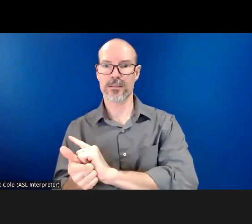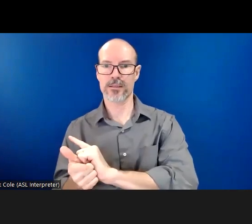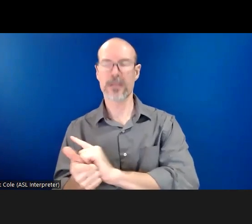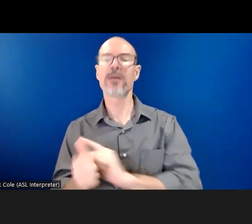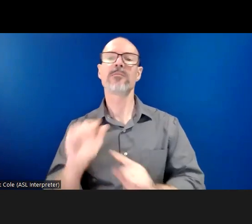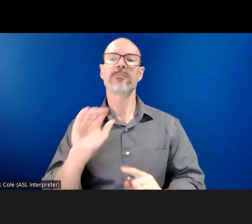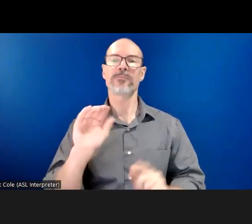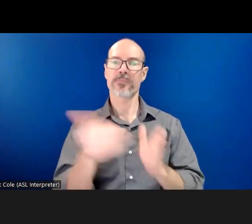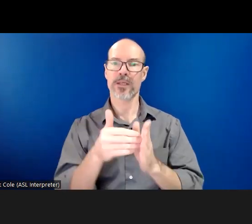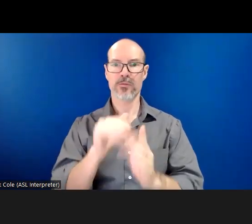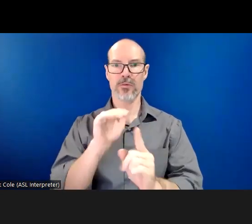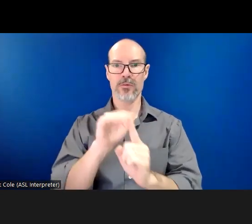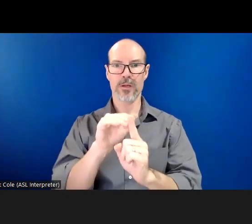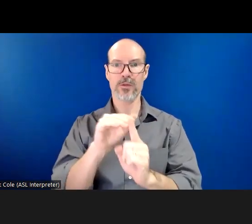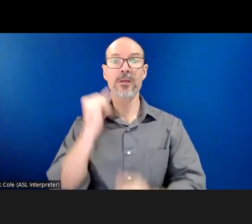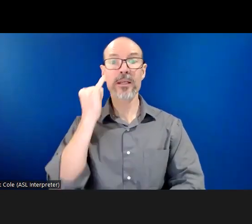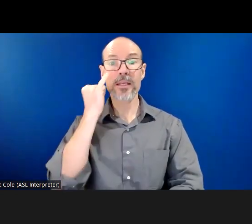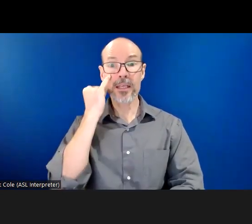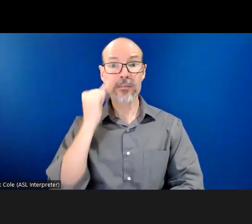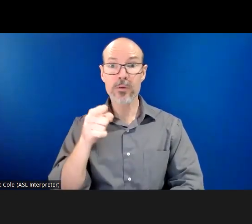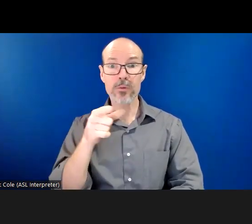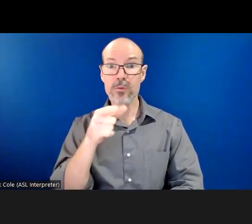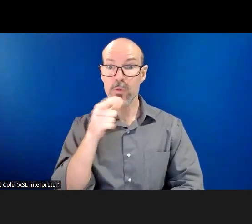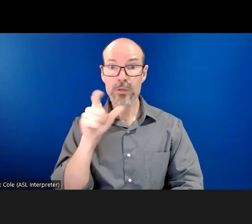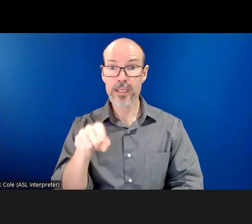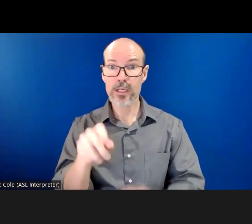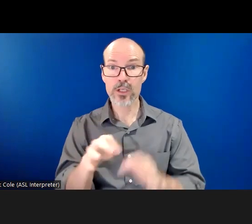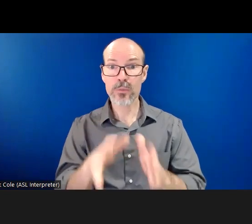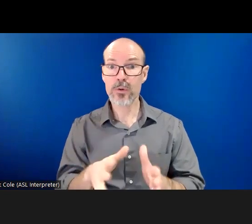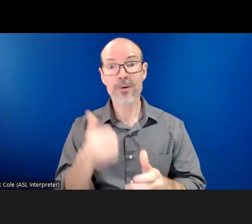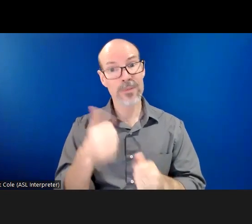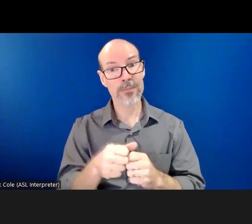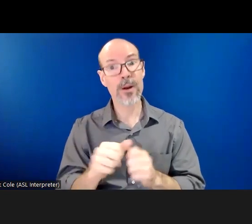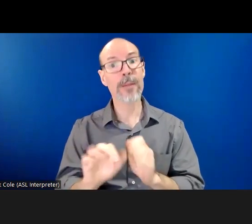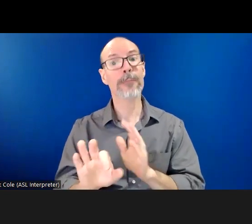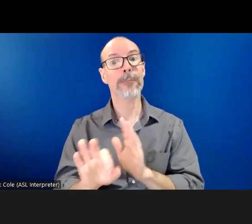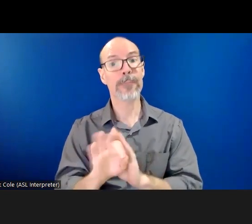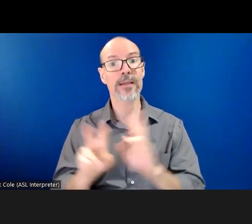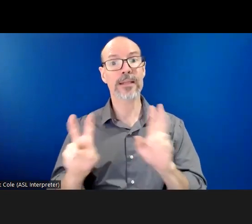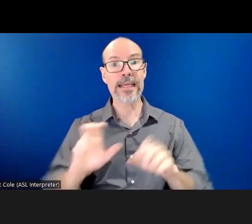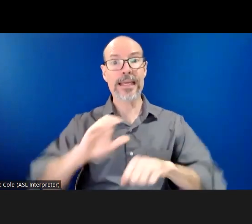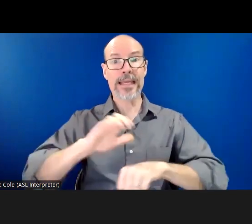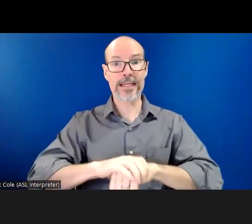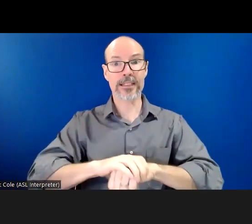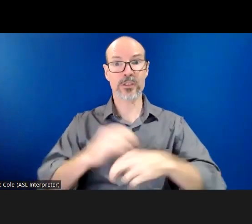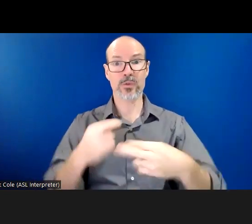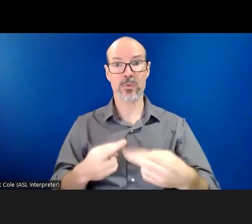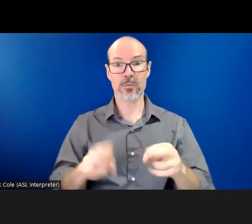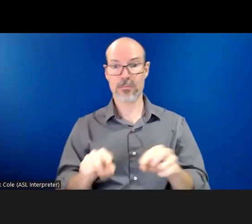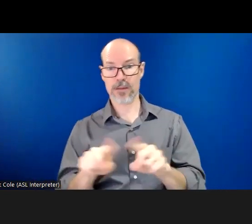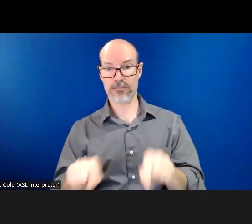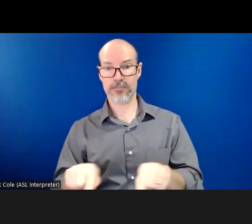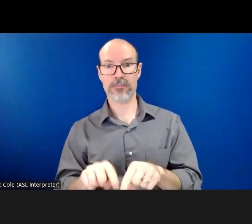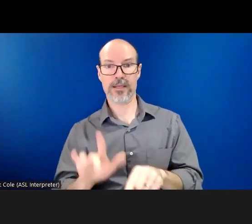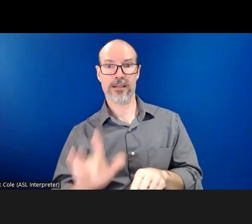reminder for folks that are not using an interpreter to select English room by clicking on the